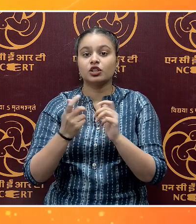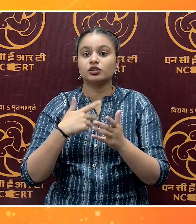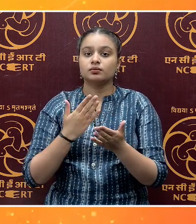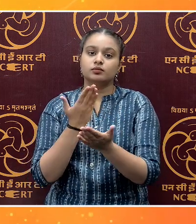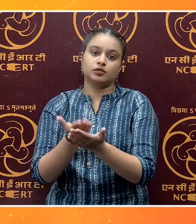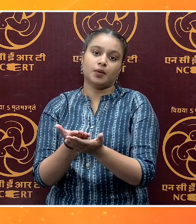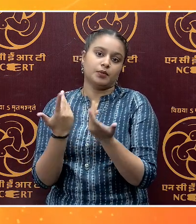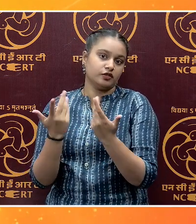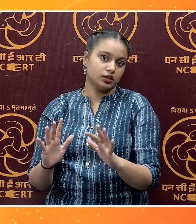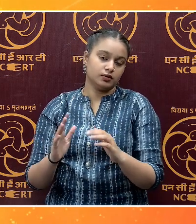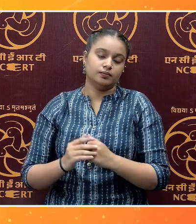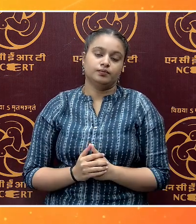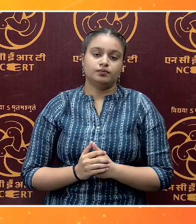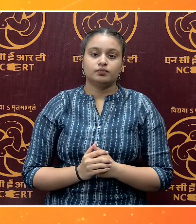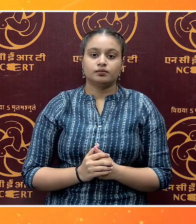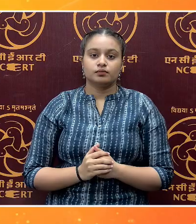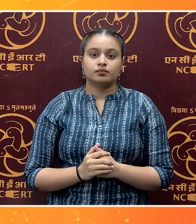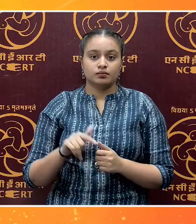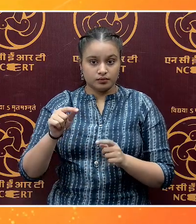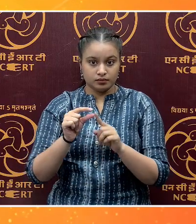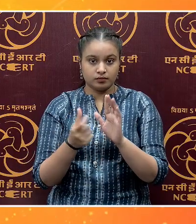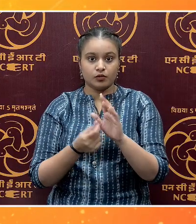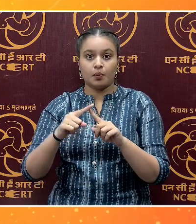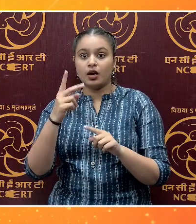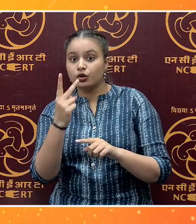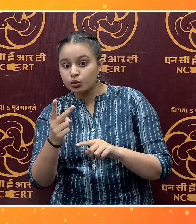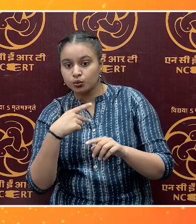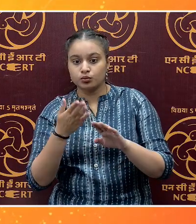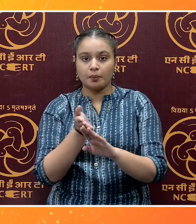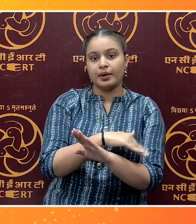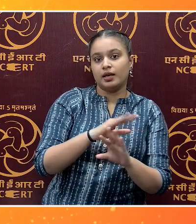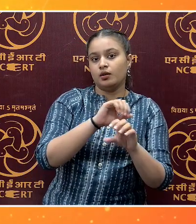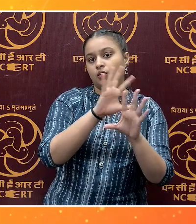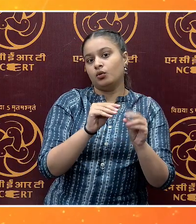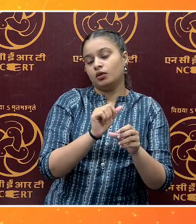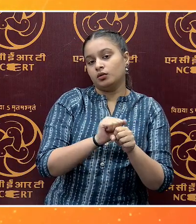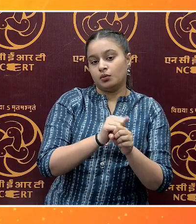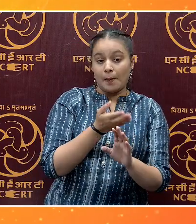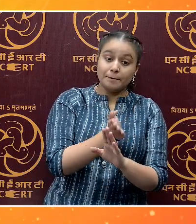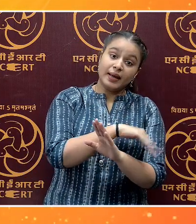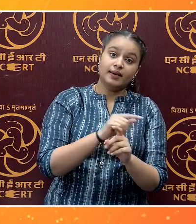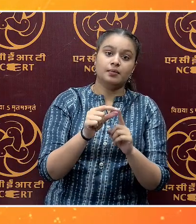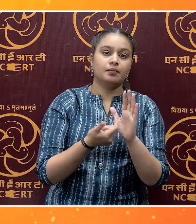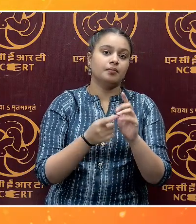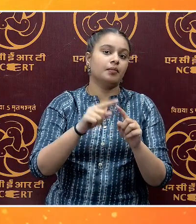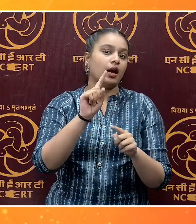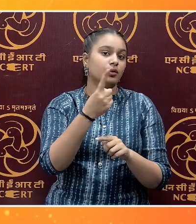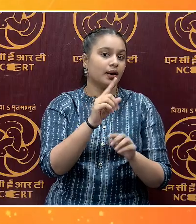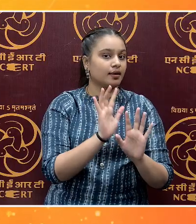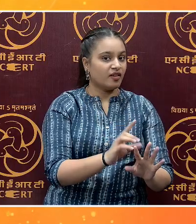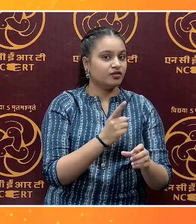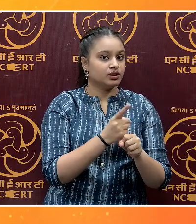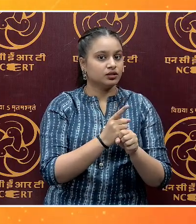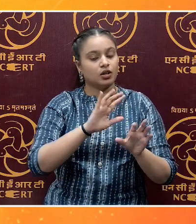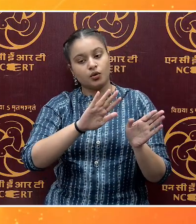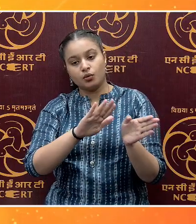submitted. I can see the part 2 history. And above there is a part 1 history which teacher performed. Below there is a part 2